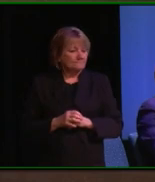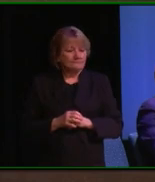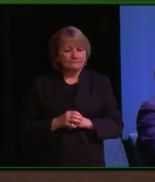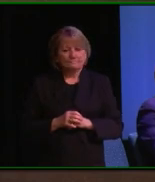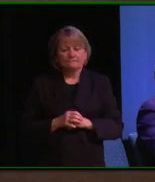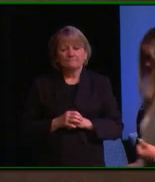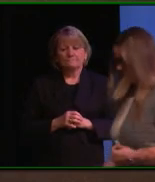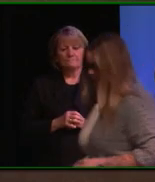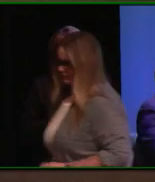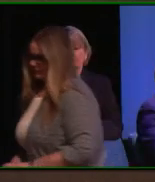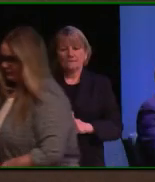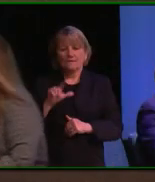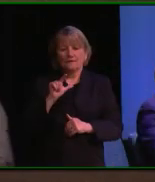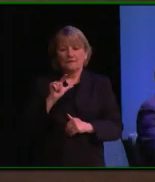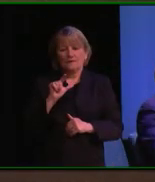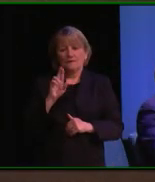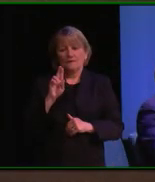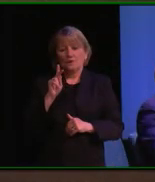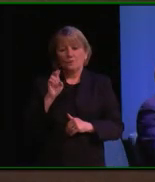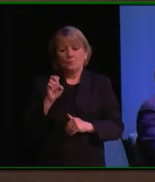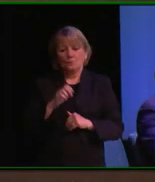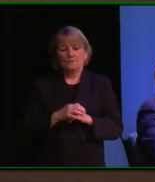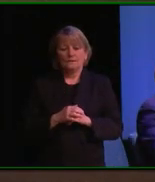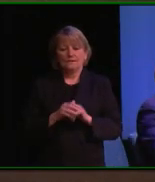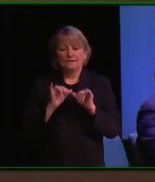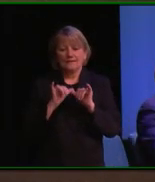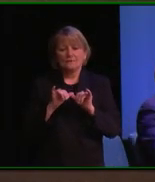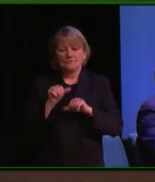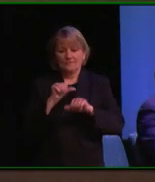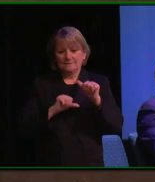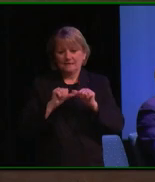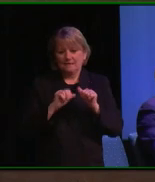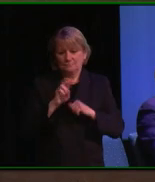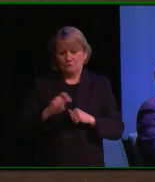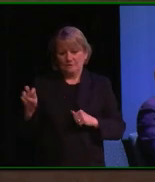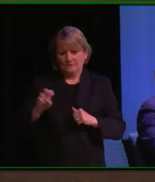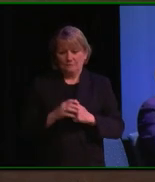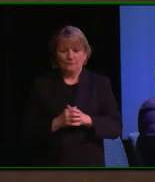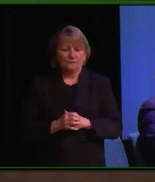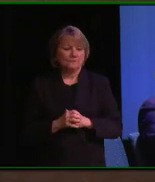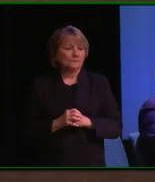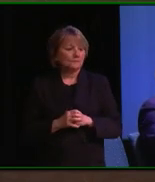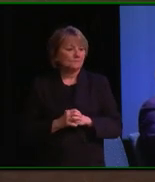Luke Pinchett for Engineering Science Transfer.